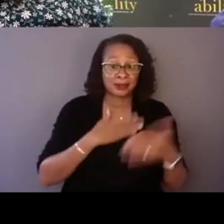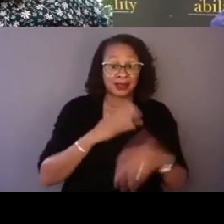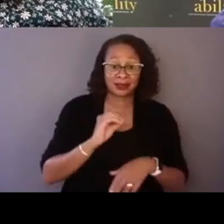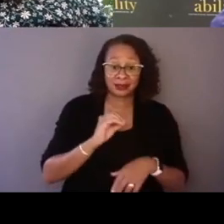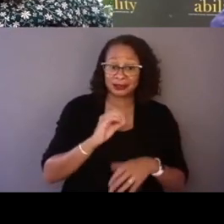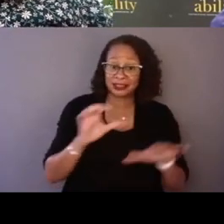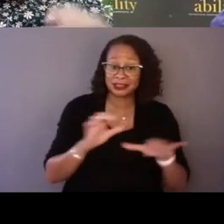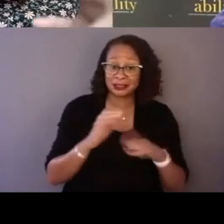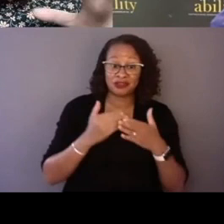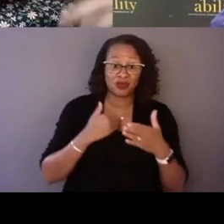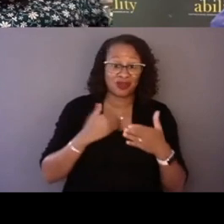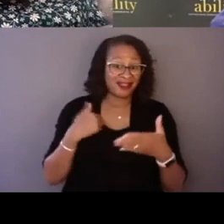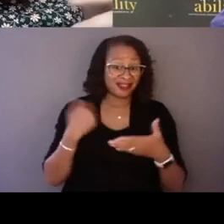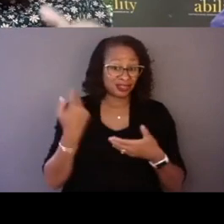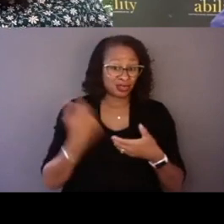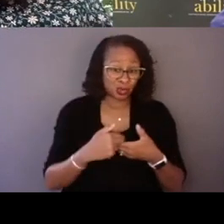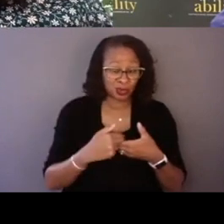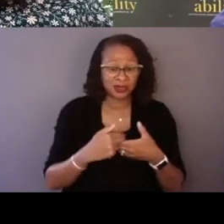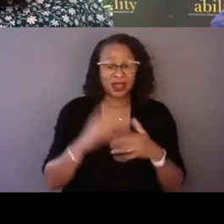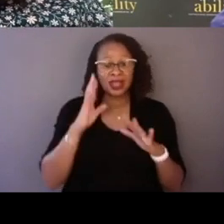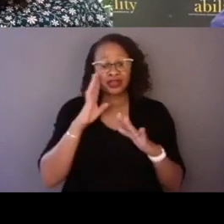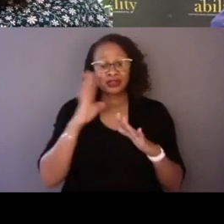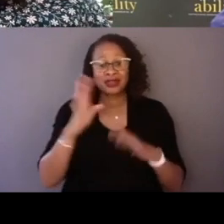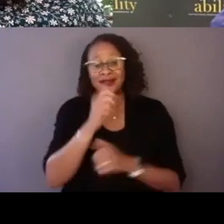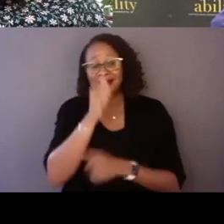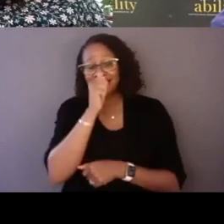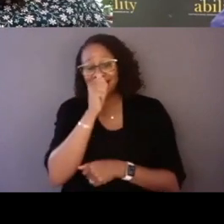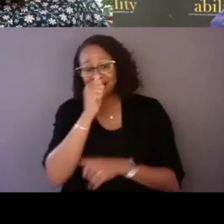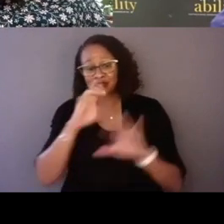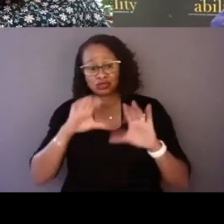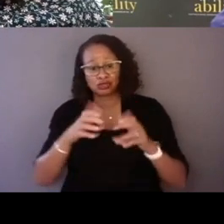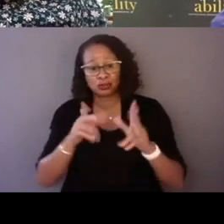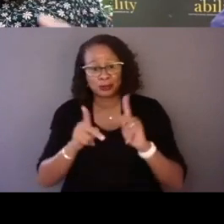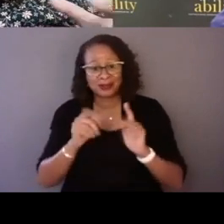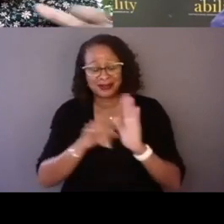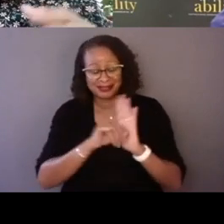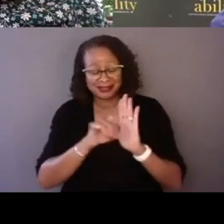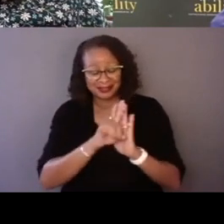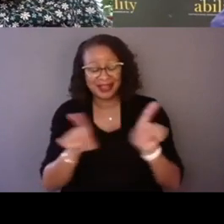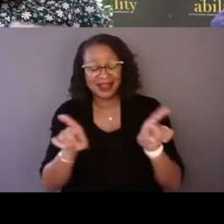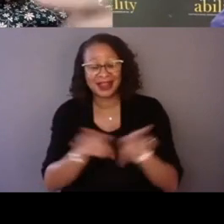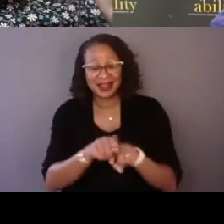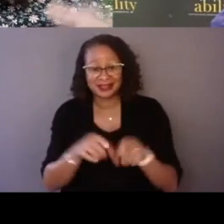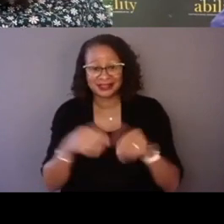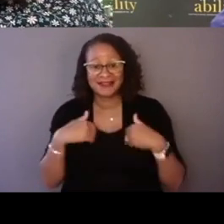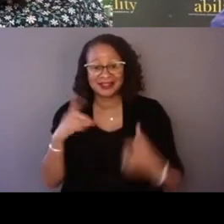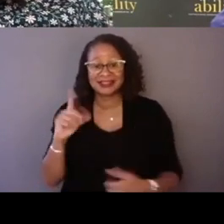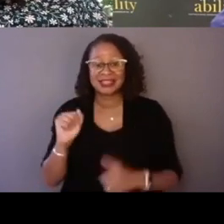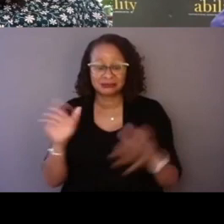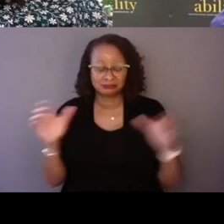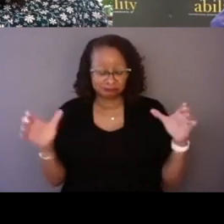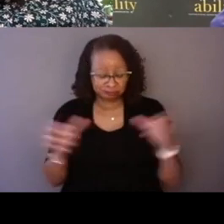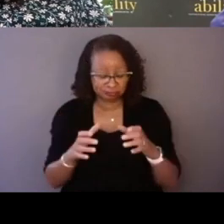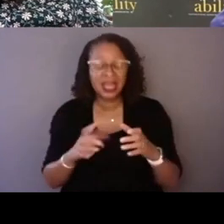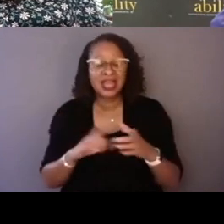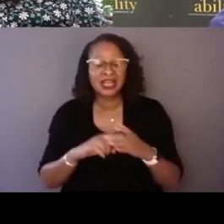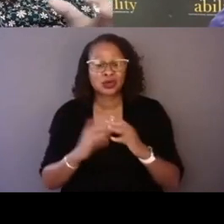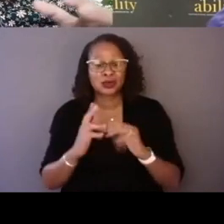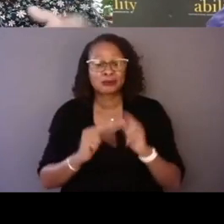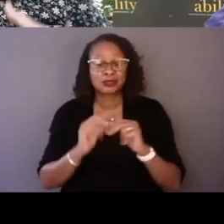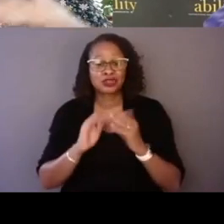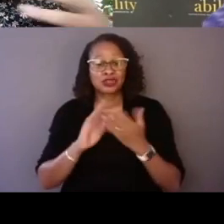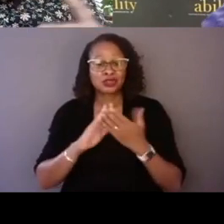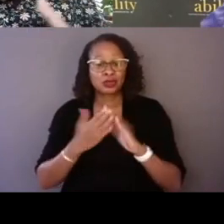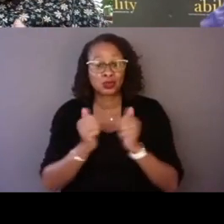actually was to create a confidential group of people who identify with having a disability to gather and start building community with each other and talk about